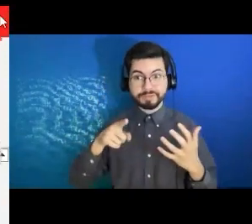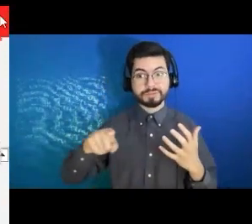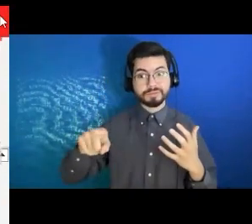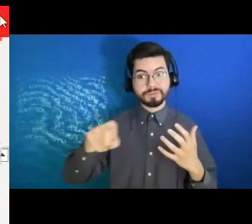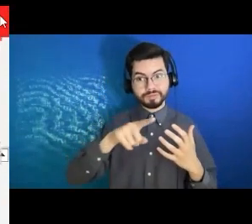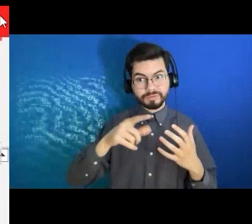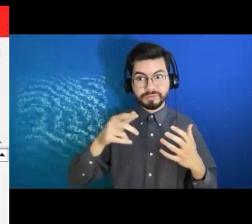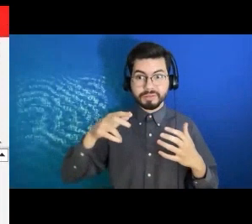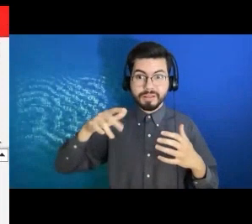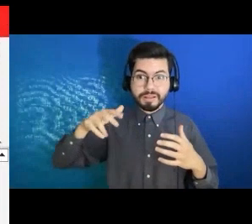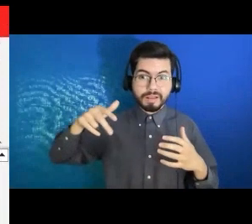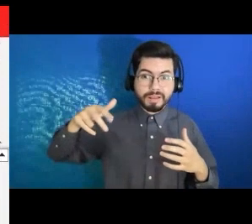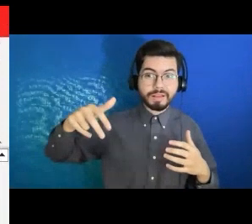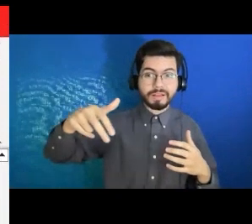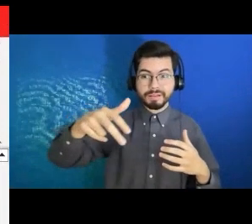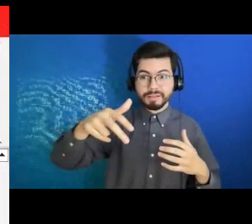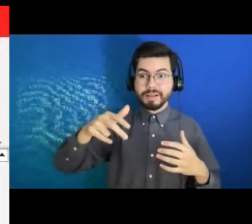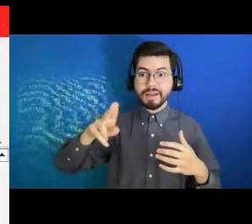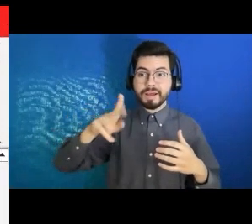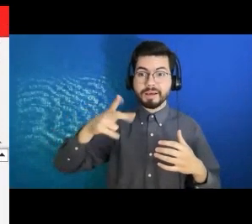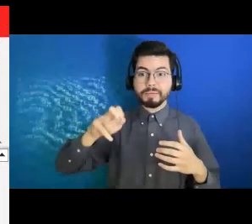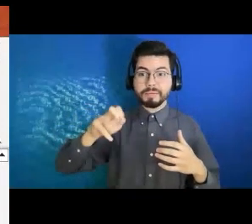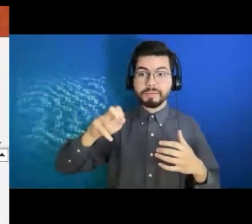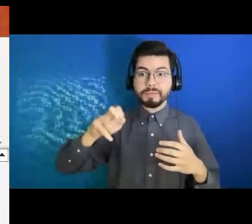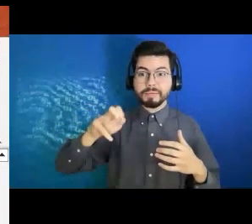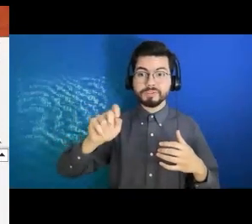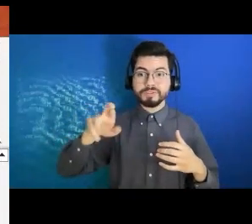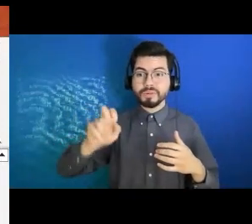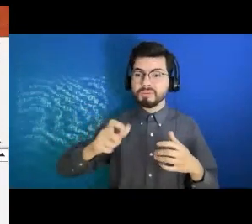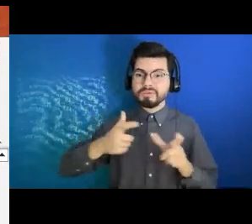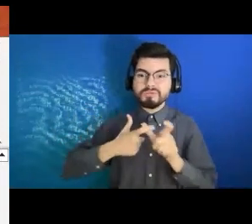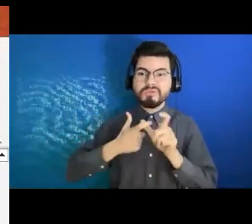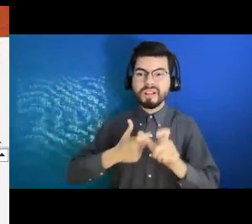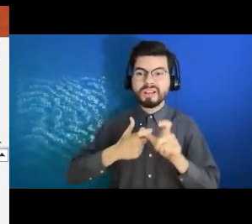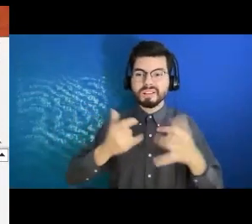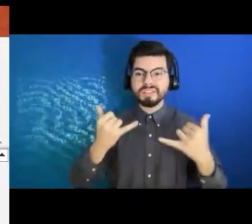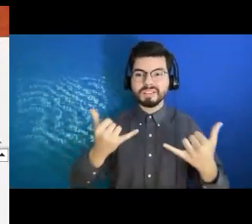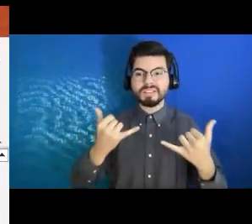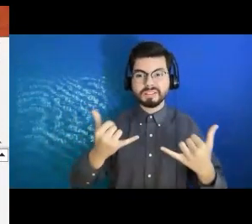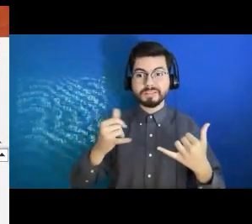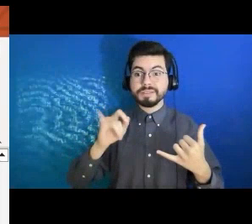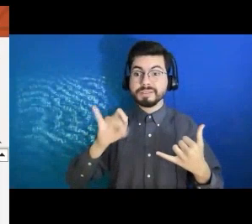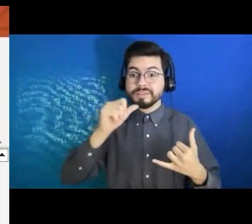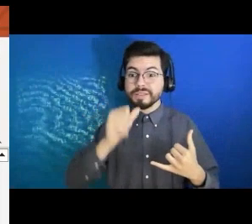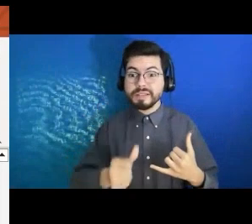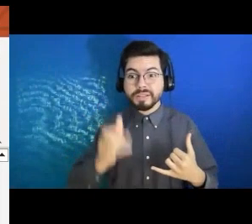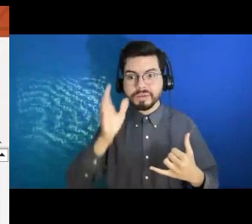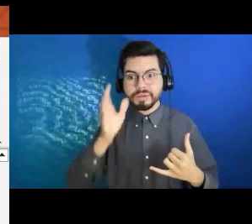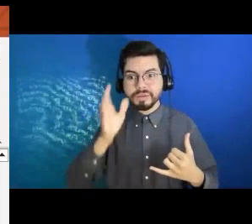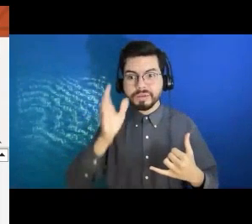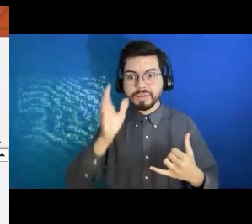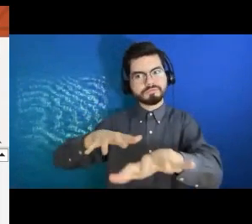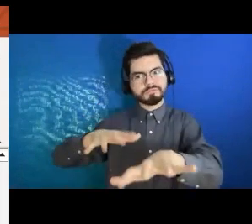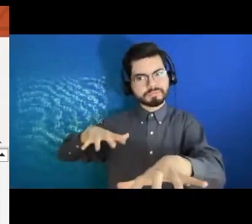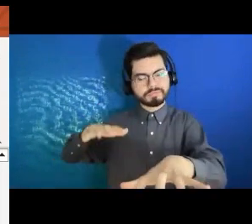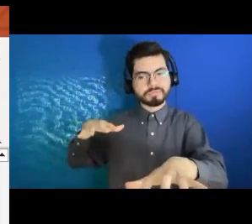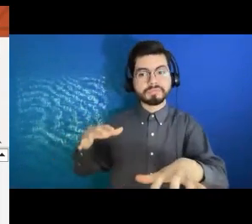lodge, or the upper store, run now. Otherwise, you're going to get caught in traffic. Please be back here